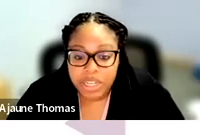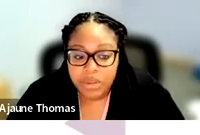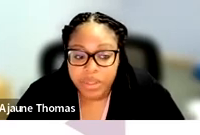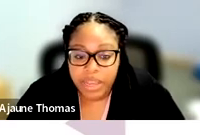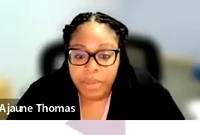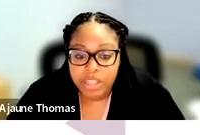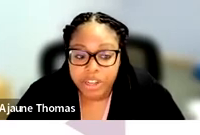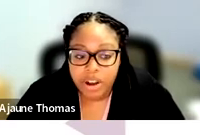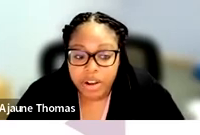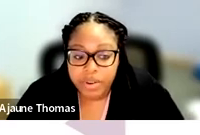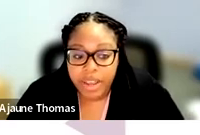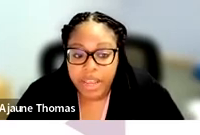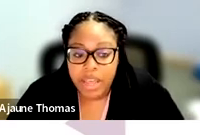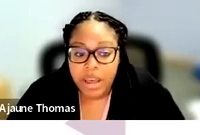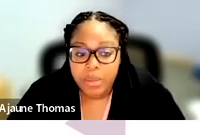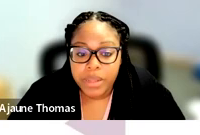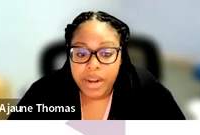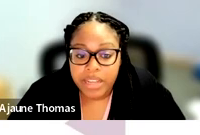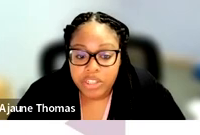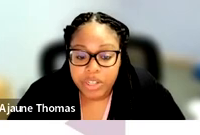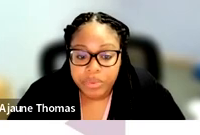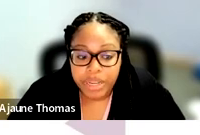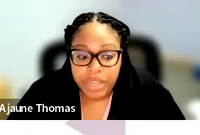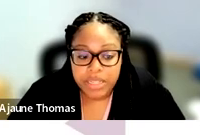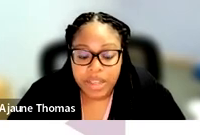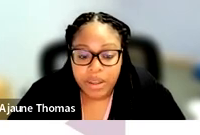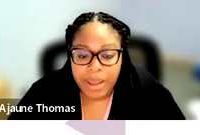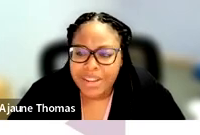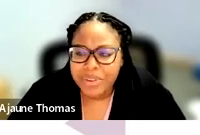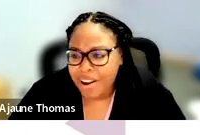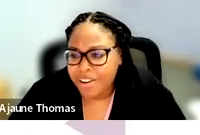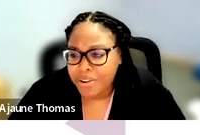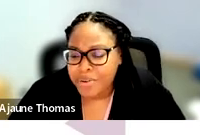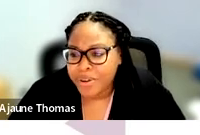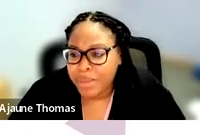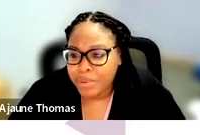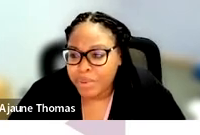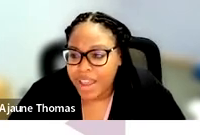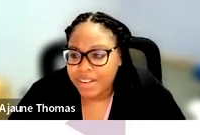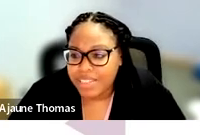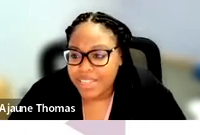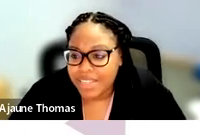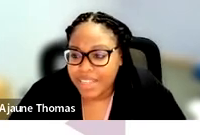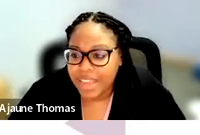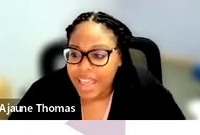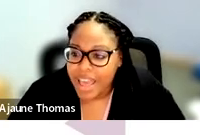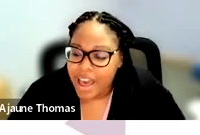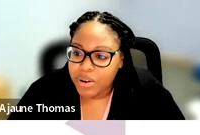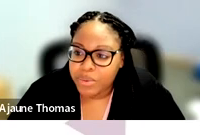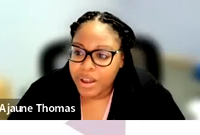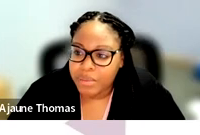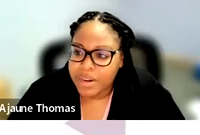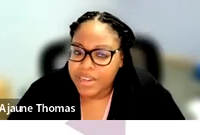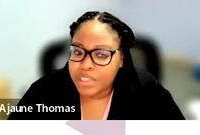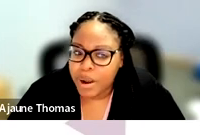ECG, where they monitor your heart rate, blood oxygen readings. I did read an article where people were kind of discussing like